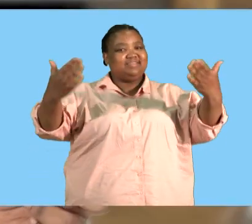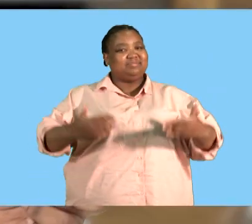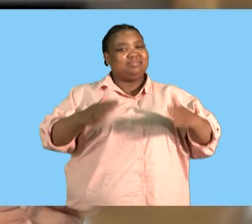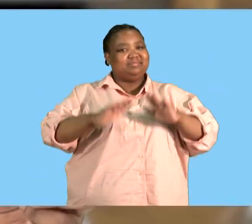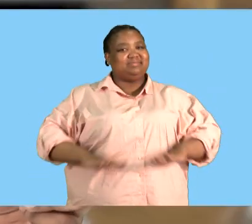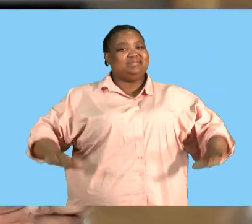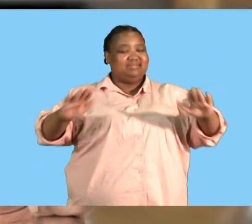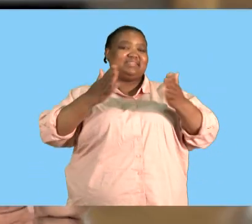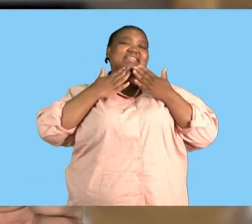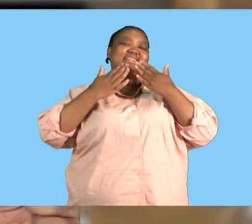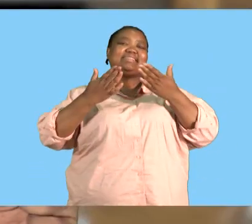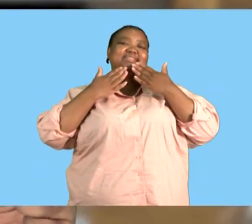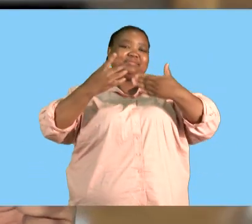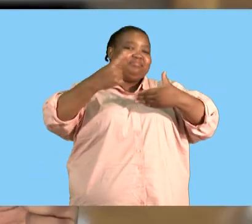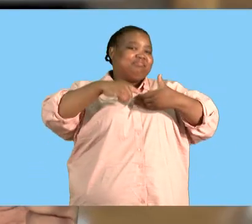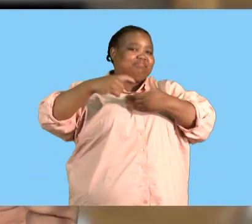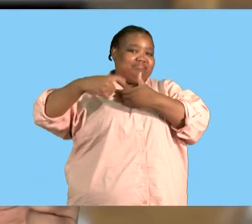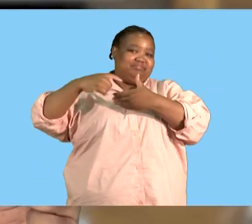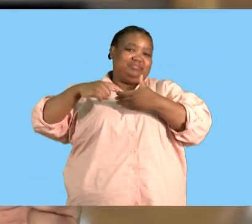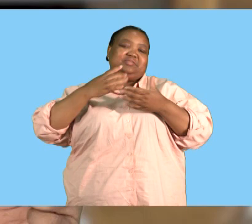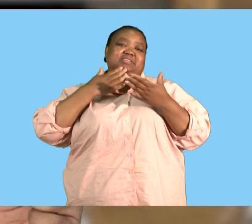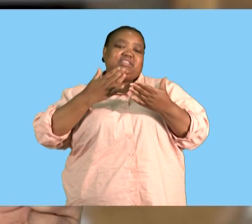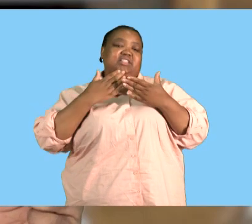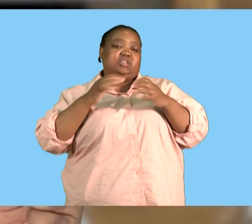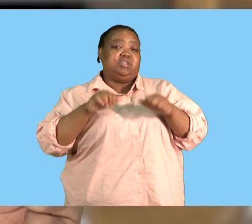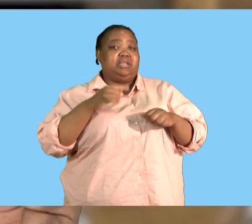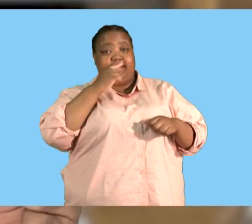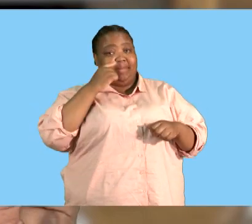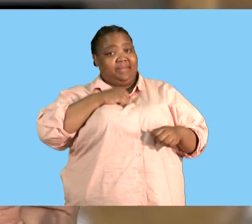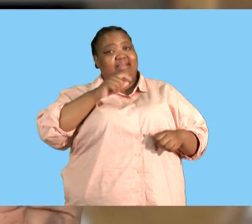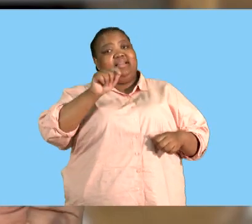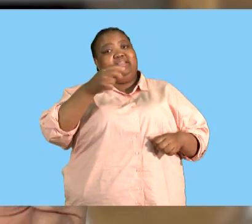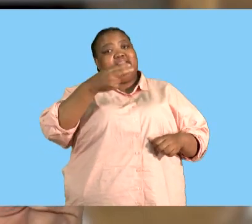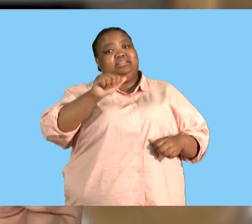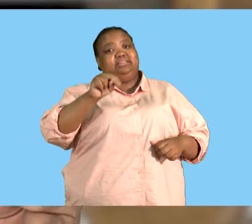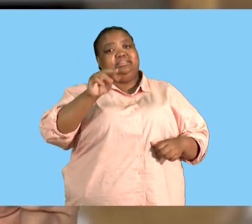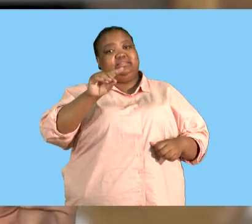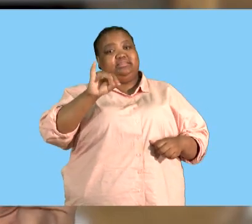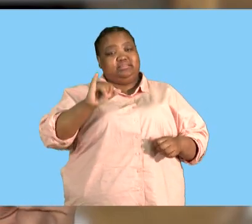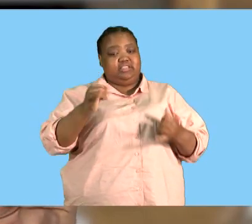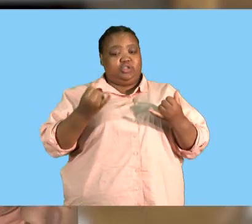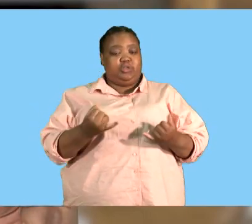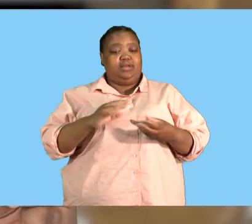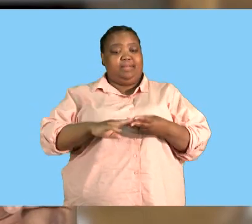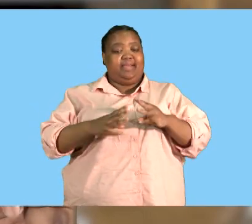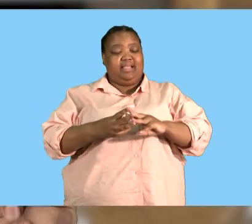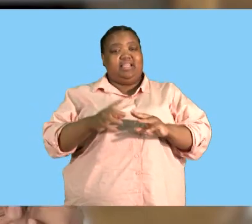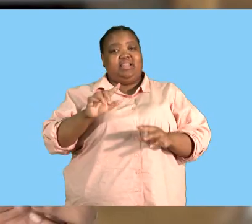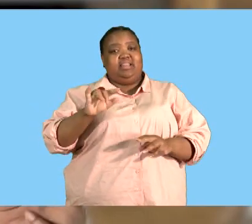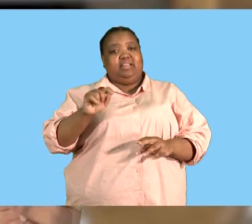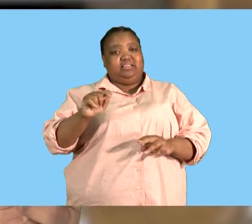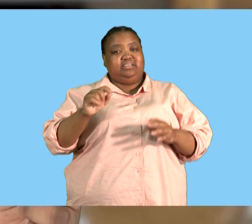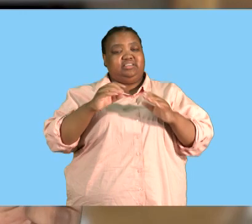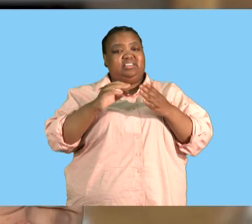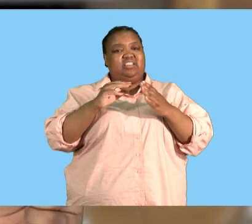Welcome everyone and thank you for joining me. My name is Thandin Tlapo and today we are looking at Mathematical Literacy Grade 10 Exam